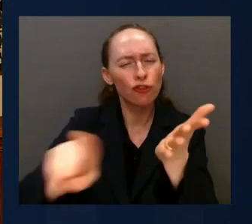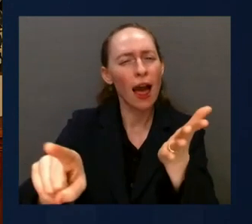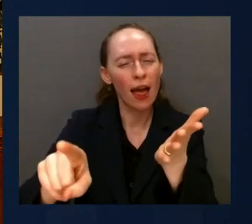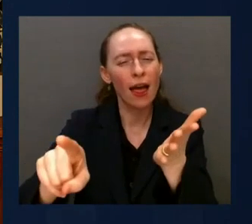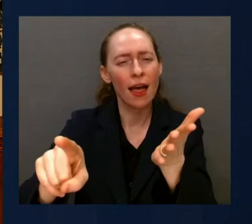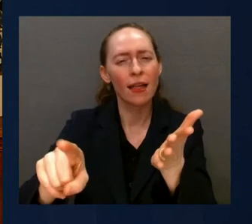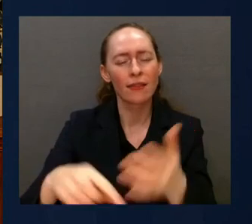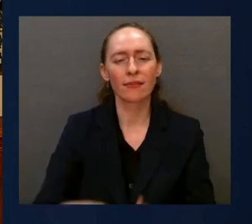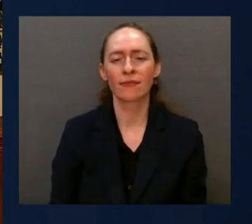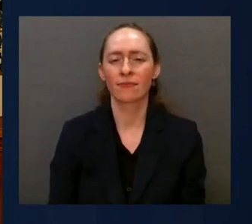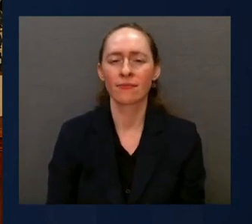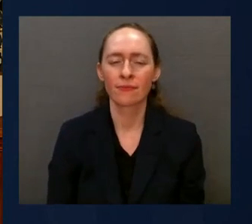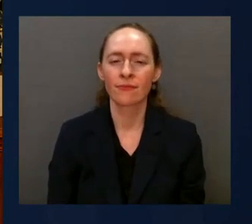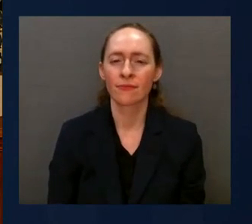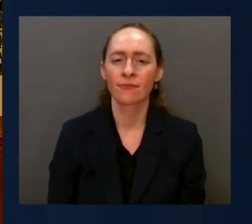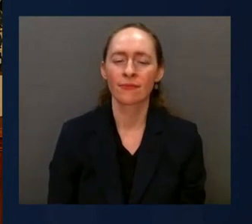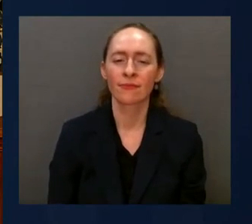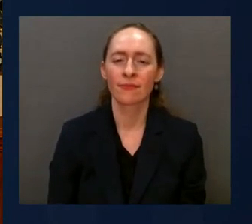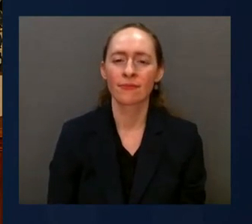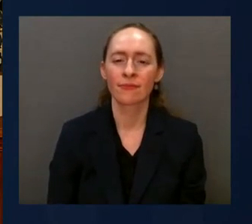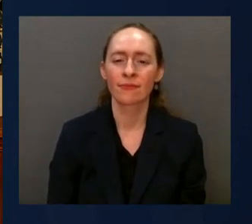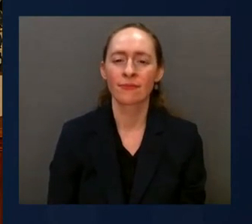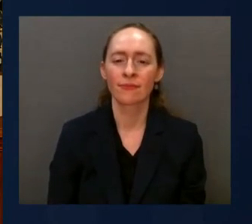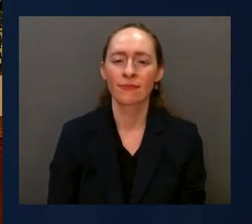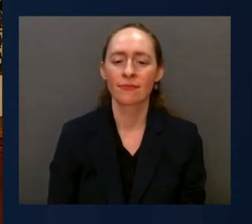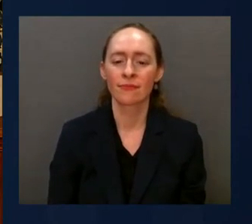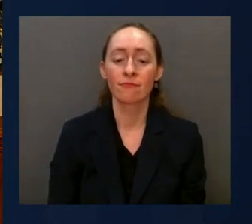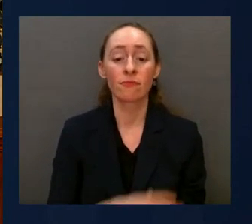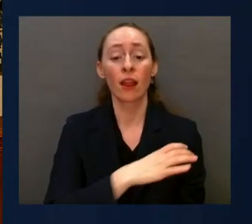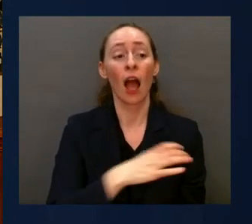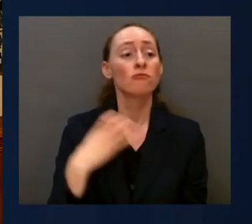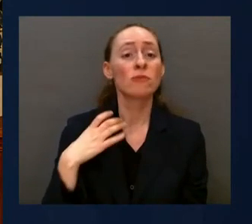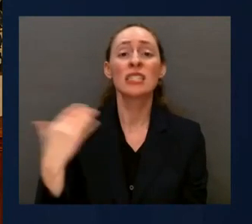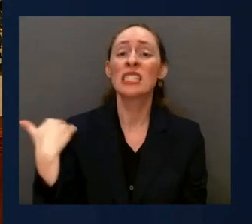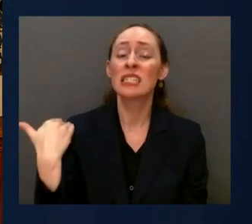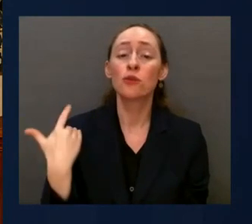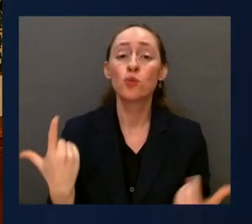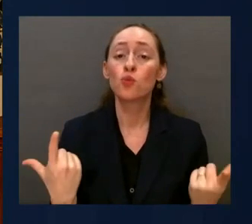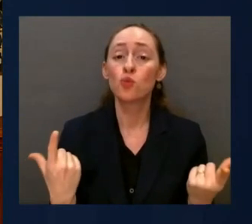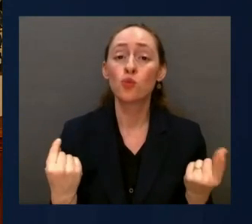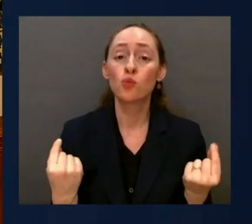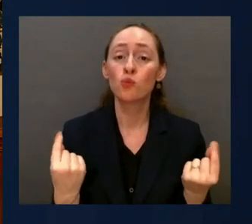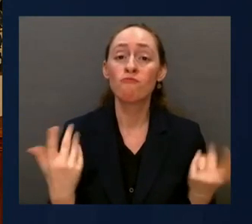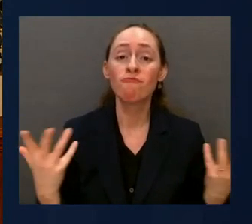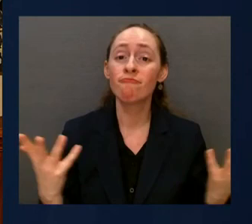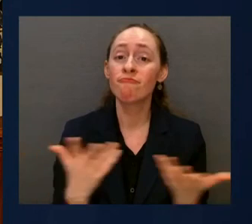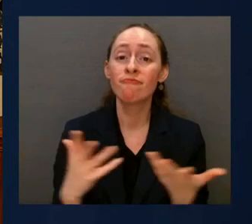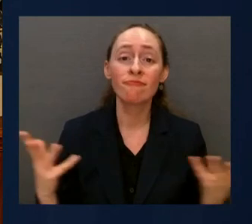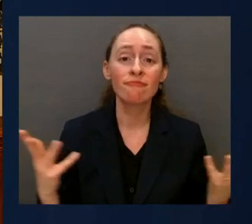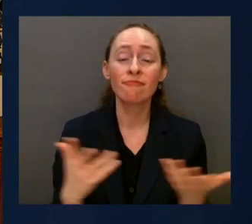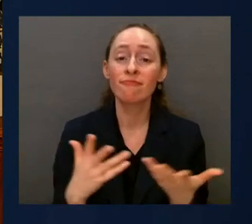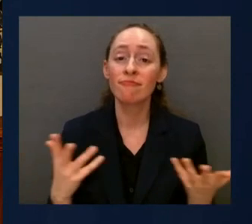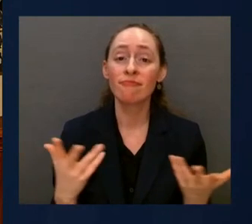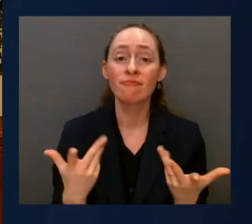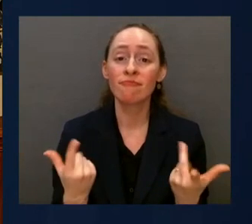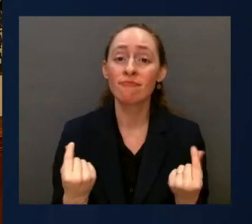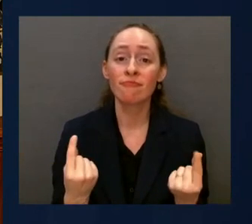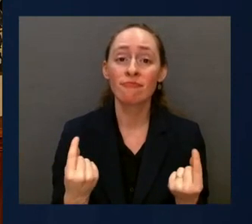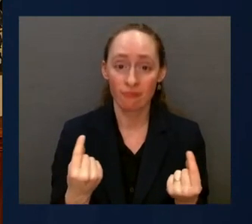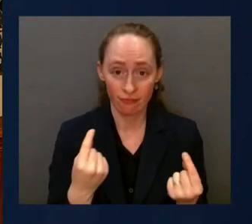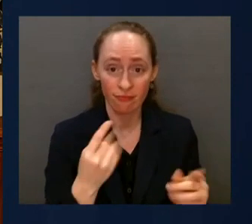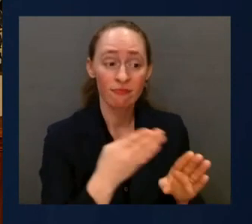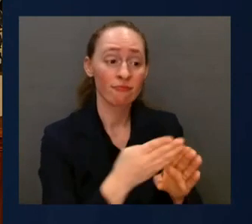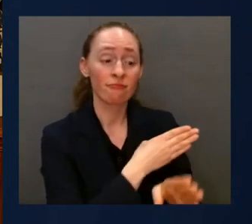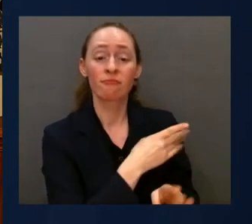How did Congress respond to that debt? They did the right thing. They lifted the debt ceiling 3 times without preconditions or crisis.